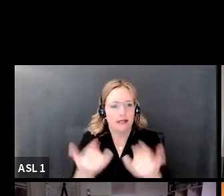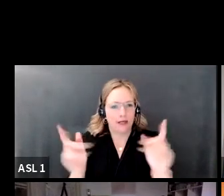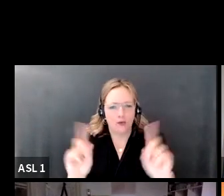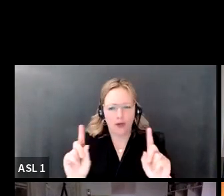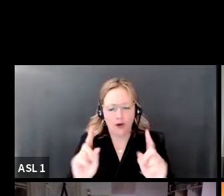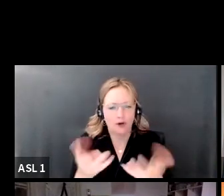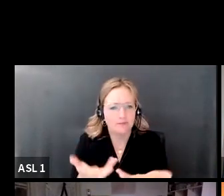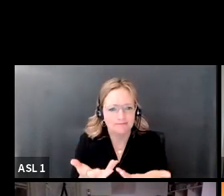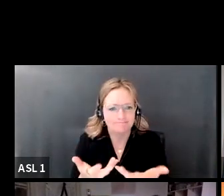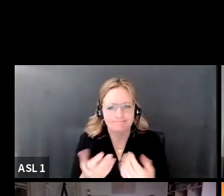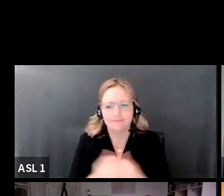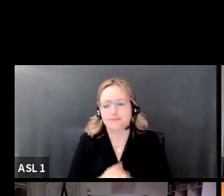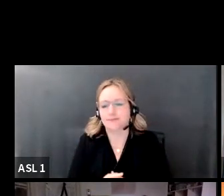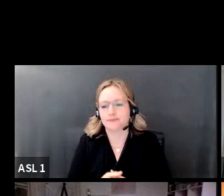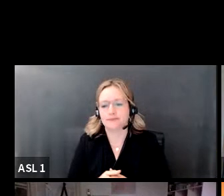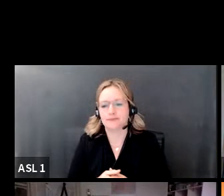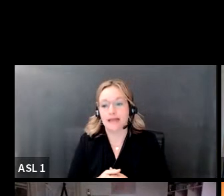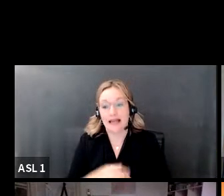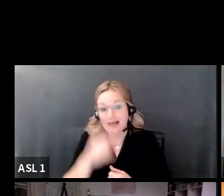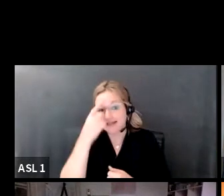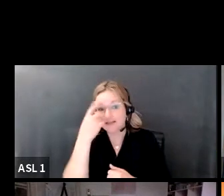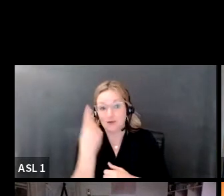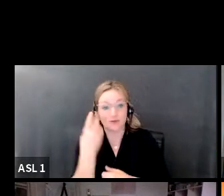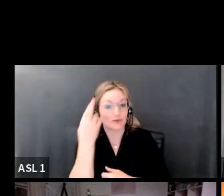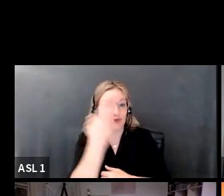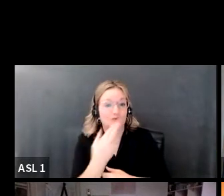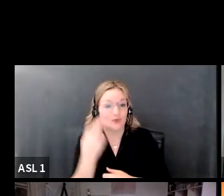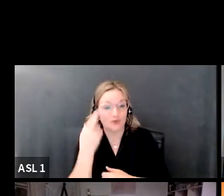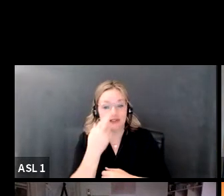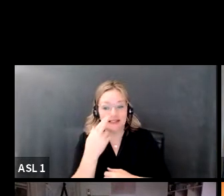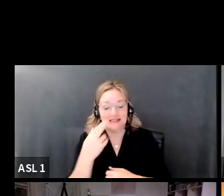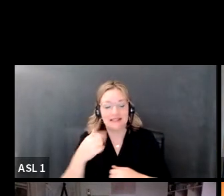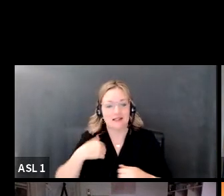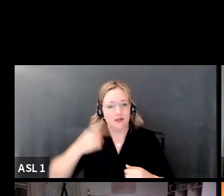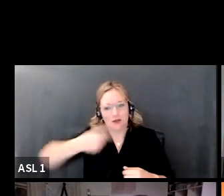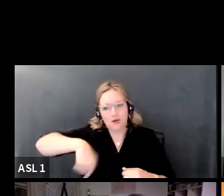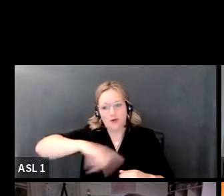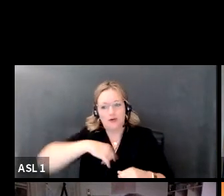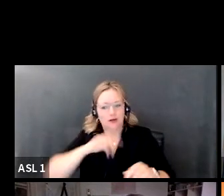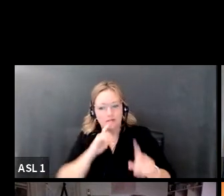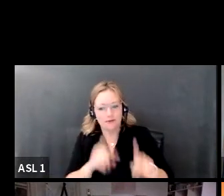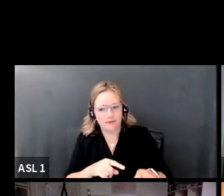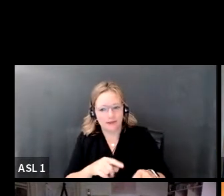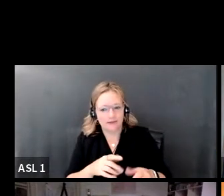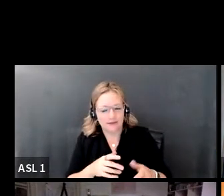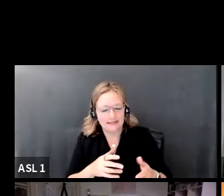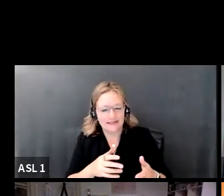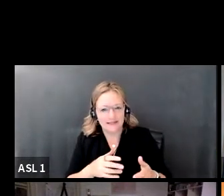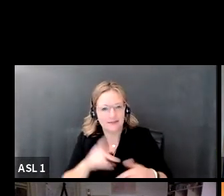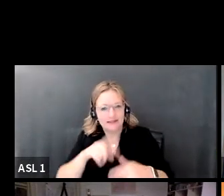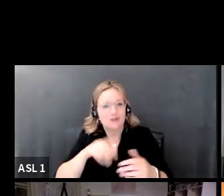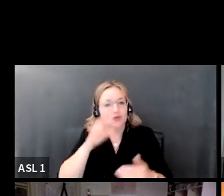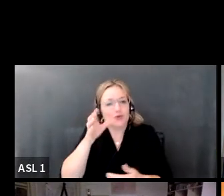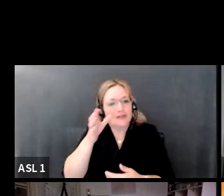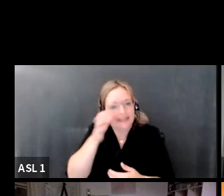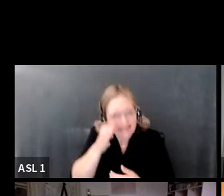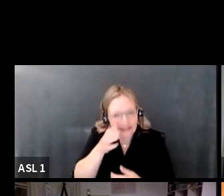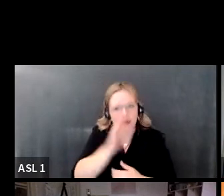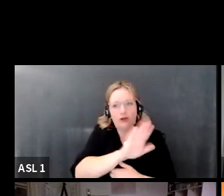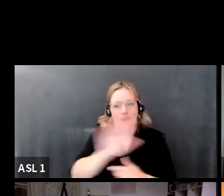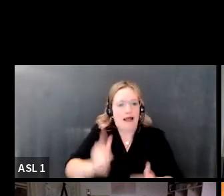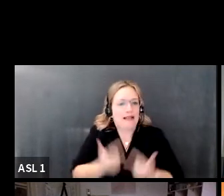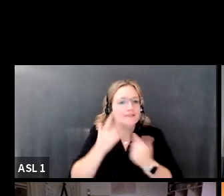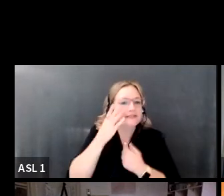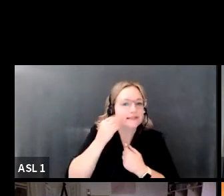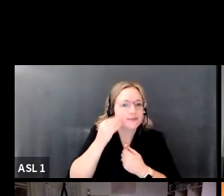would say factors in why this uh response seems like you would understand it if you listen to their responses